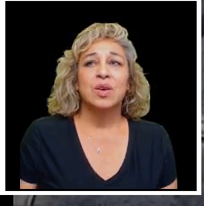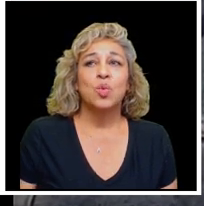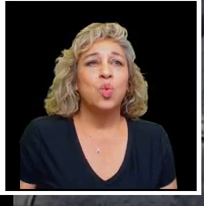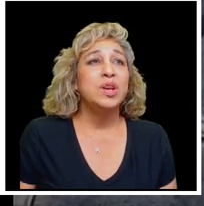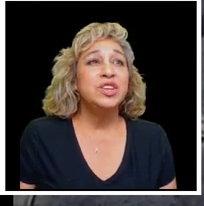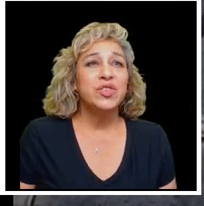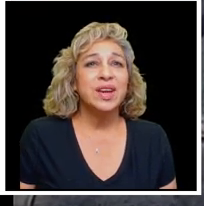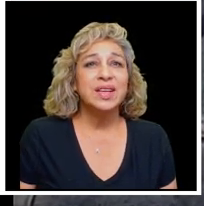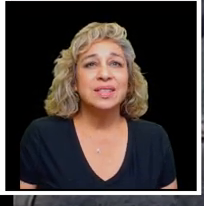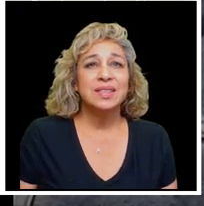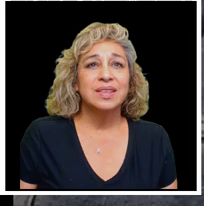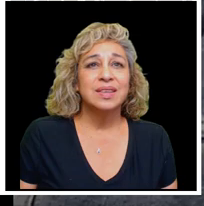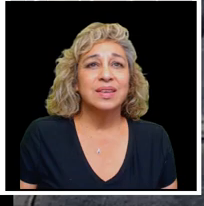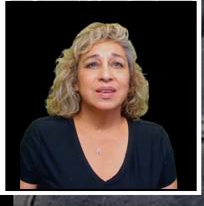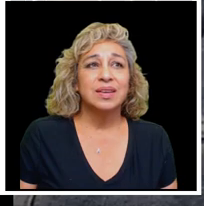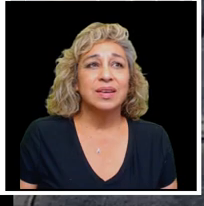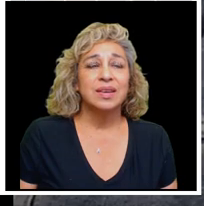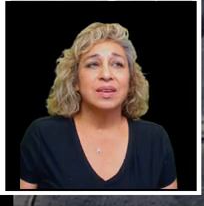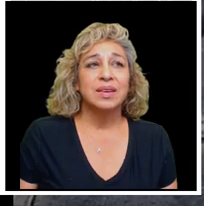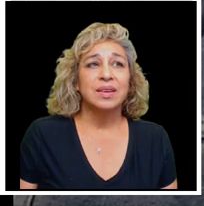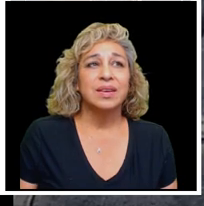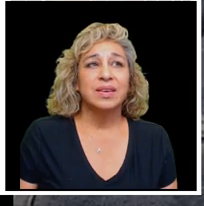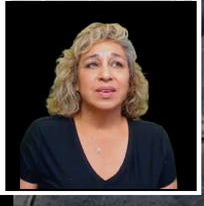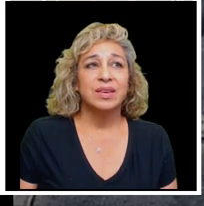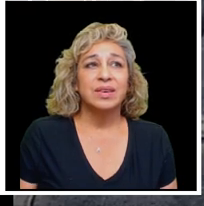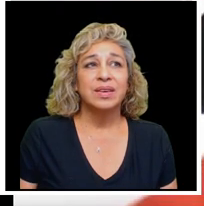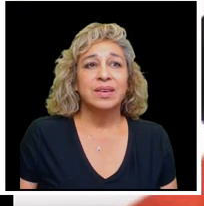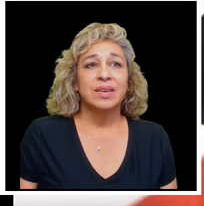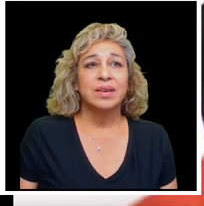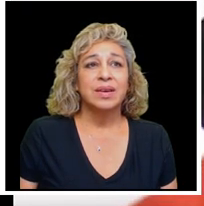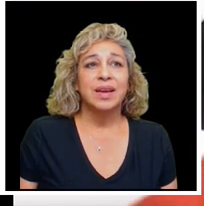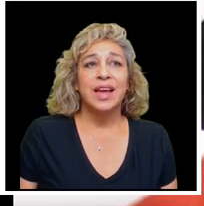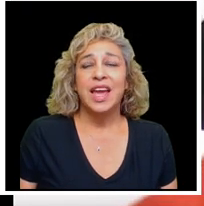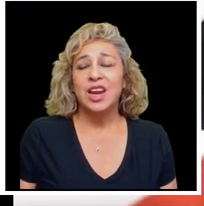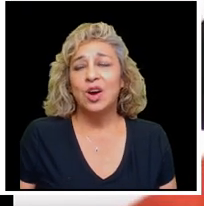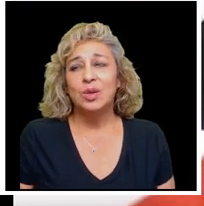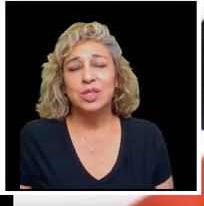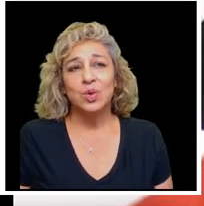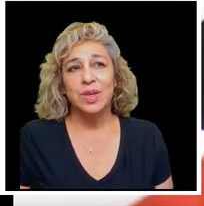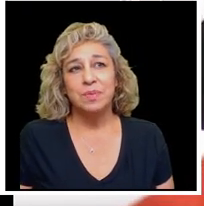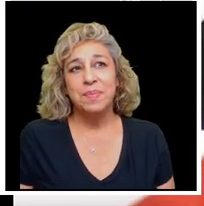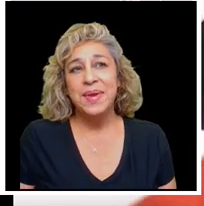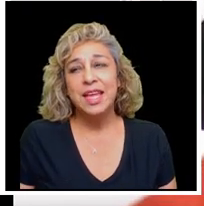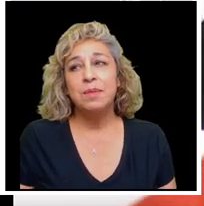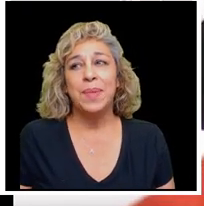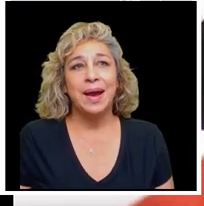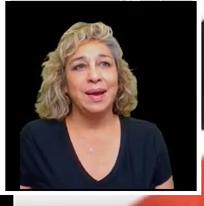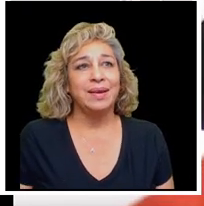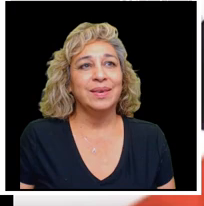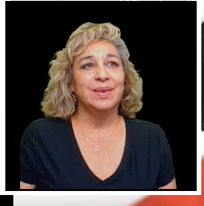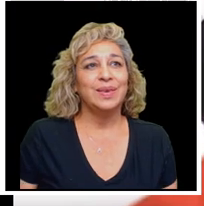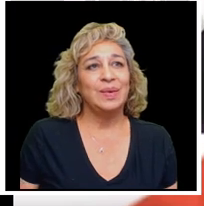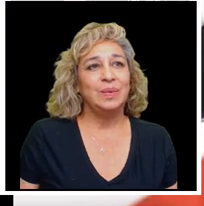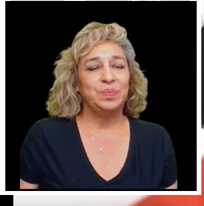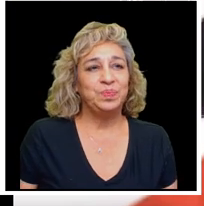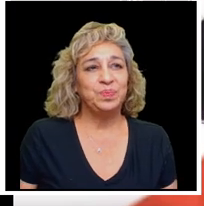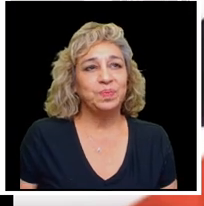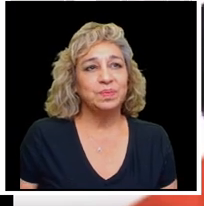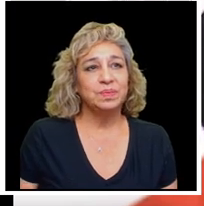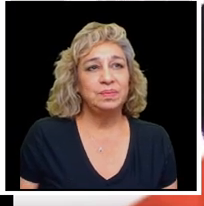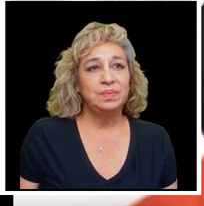wood trees and also with Maggie ba